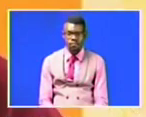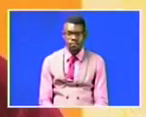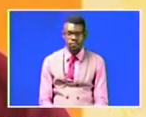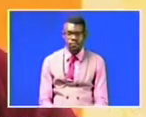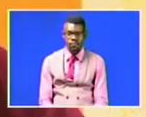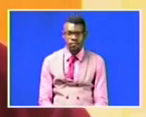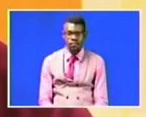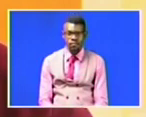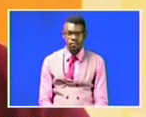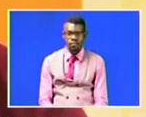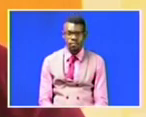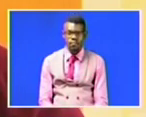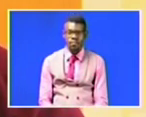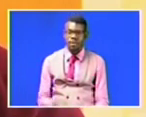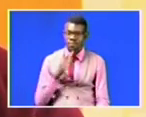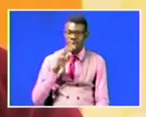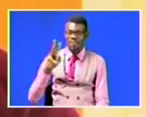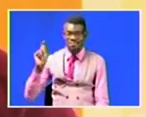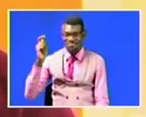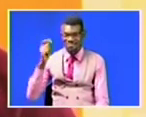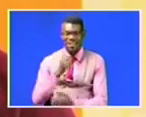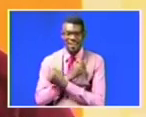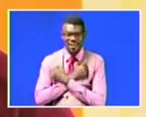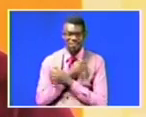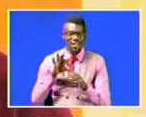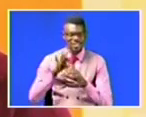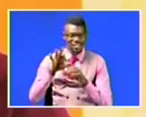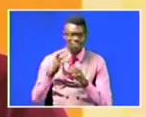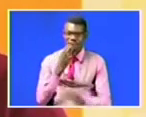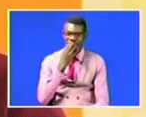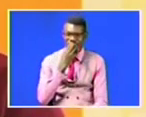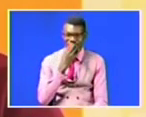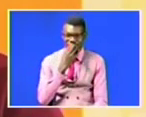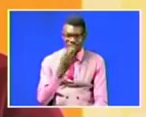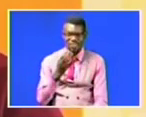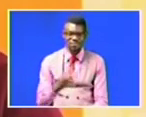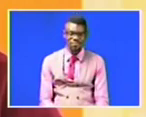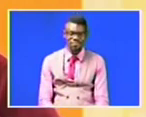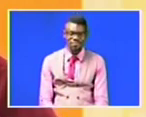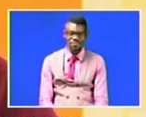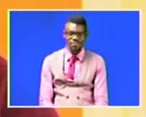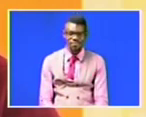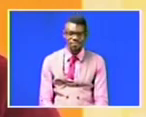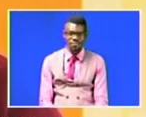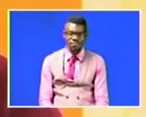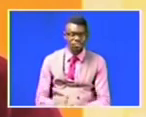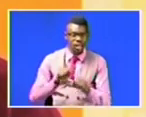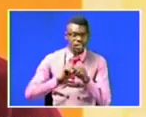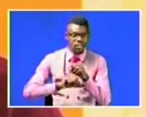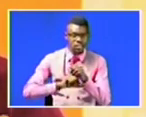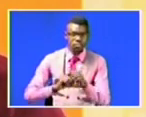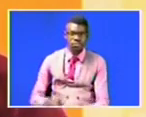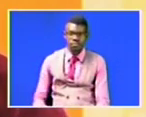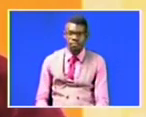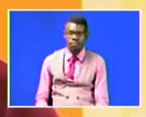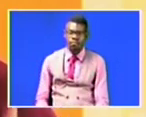They say Western we like taking a lot of tea and hot tea, or for that case. When you take a lot of